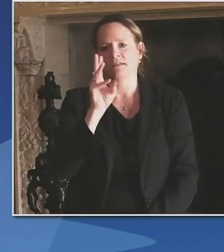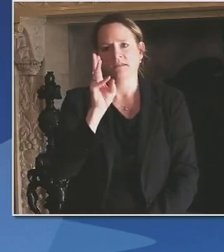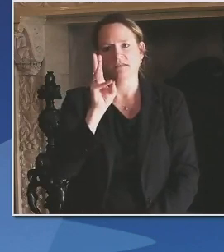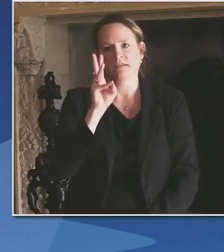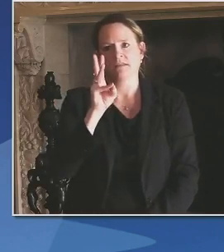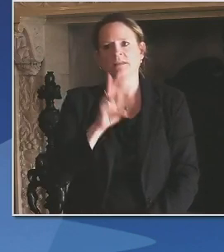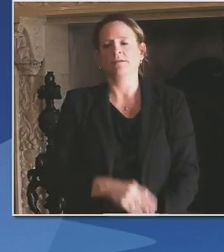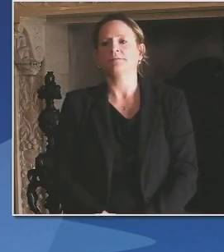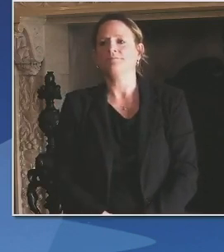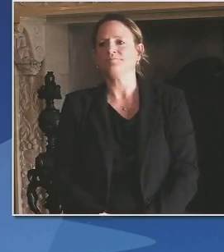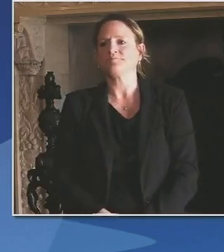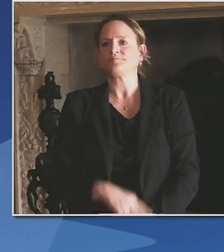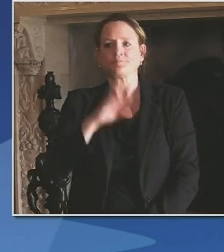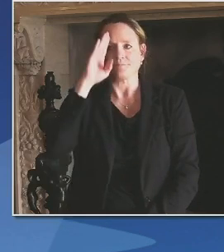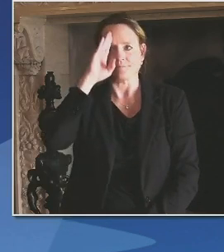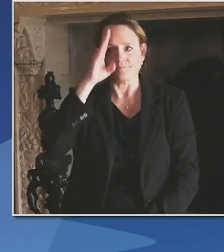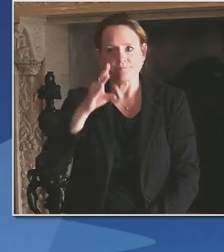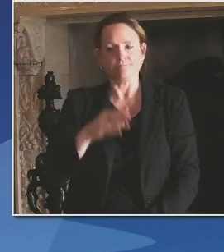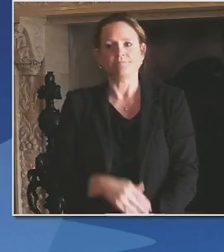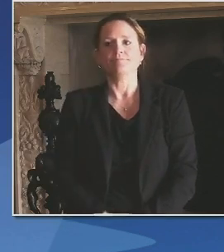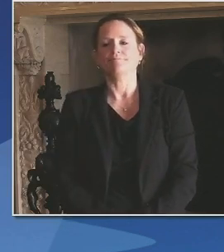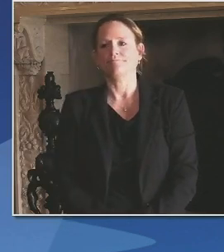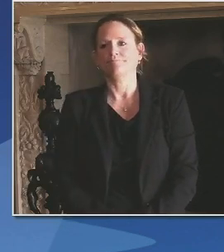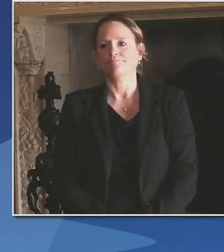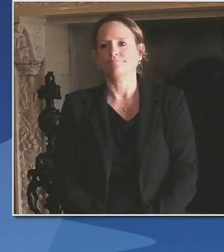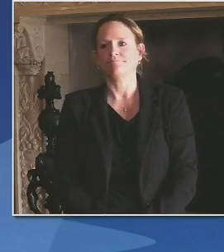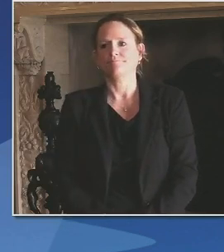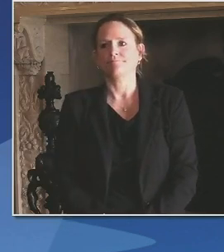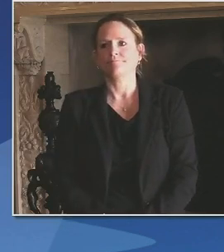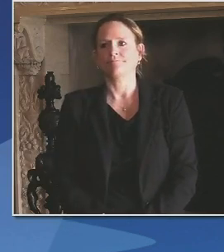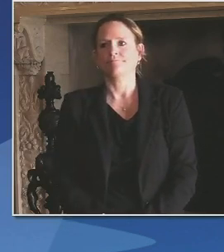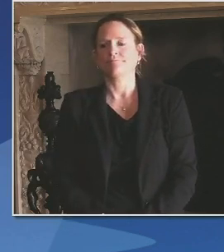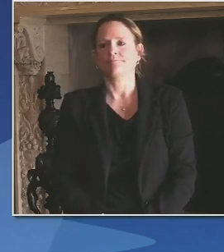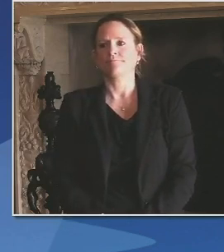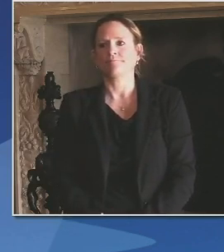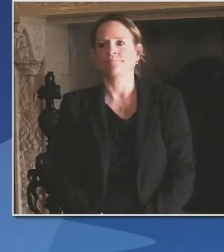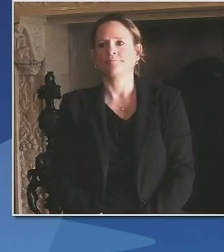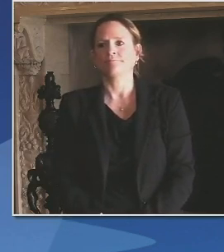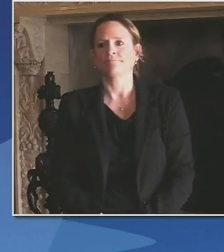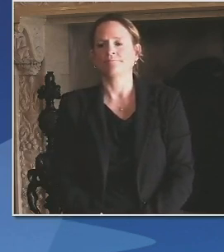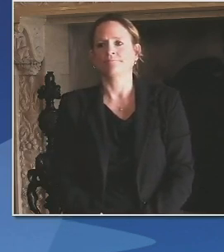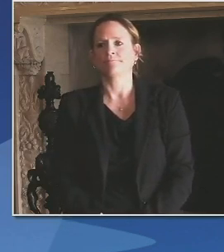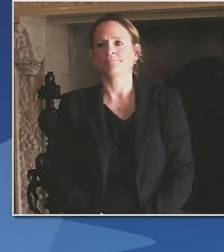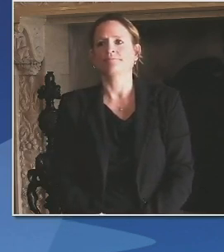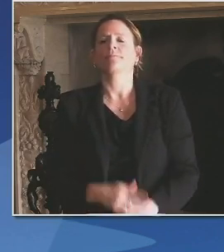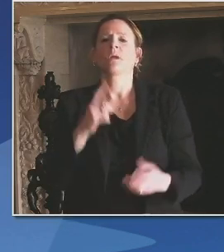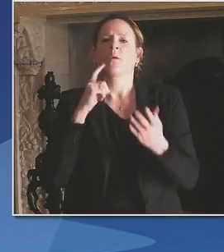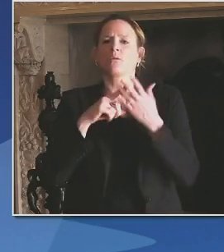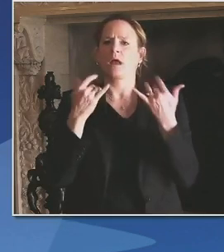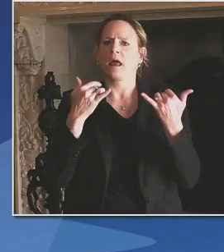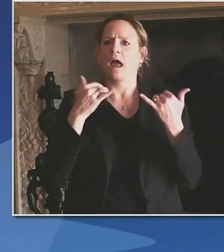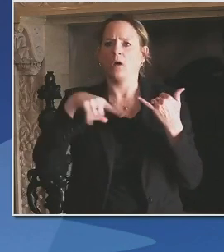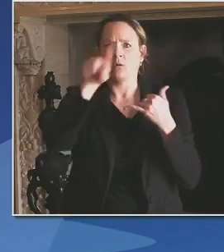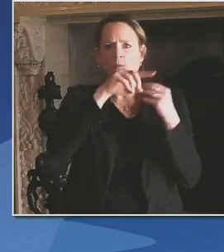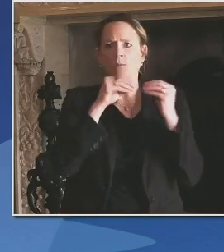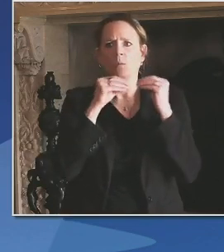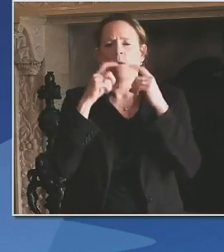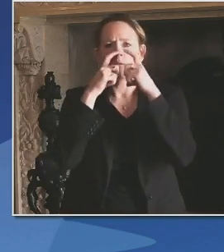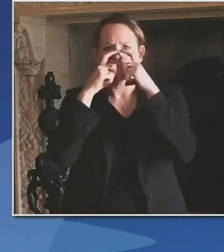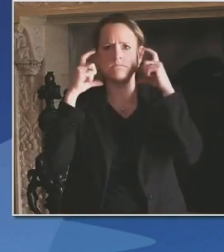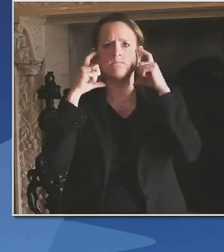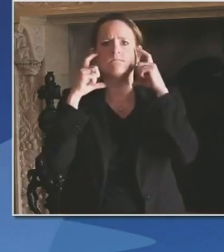Hi there. Yes, I'm here right now. You know, there's a lot more mask wearing in our area with these mandates happening, and a lot of people